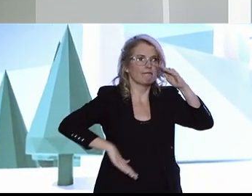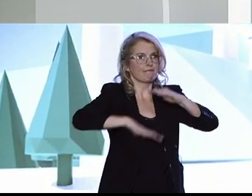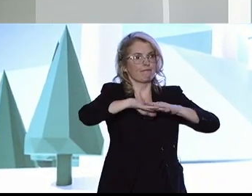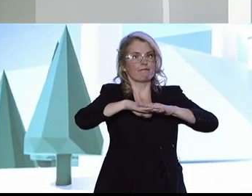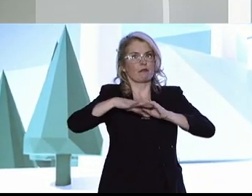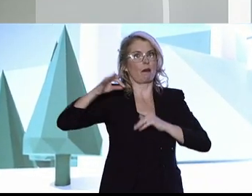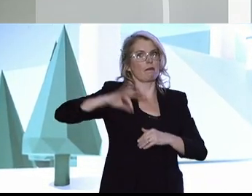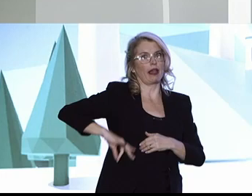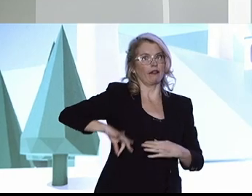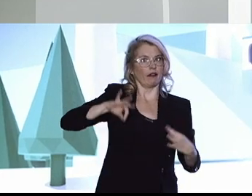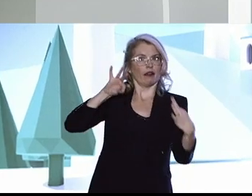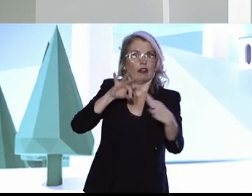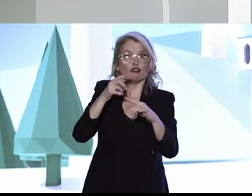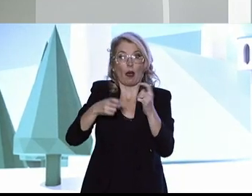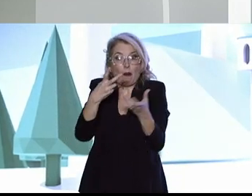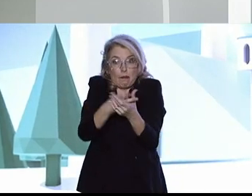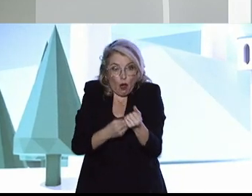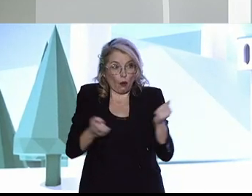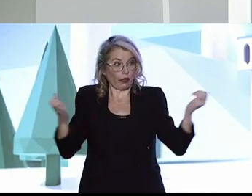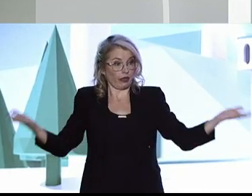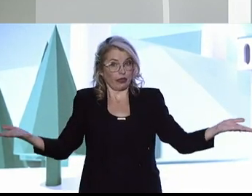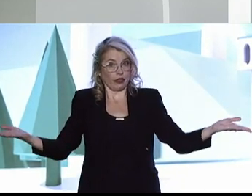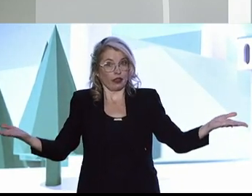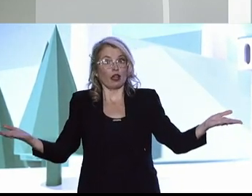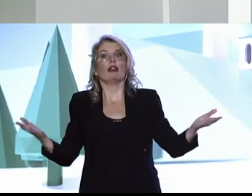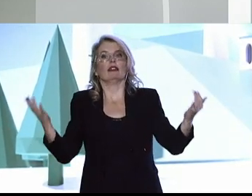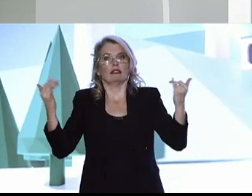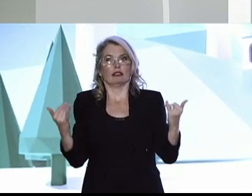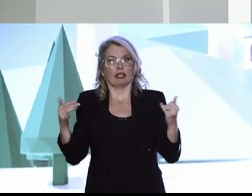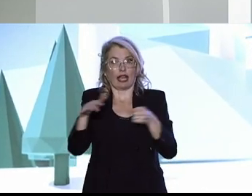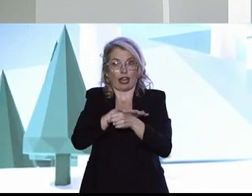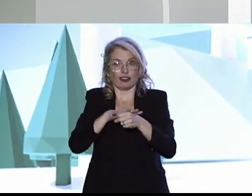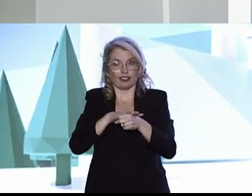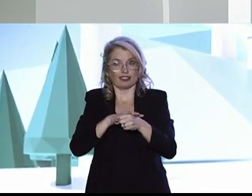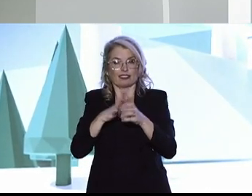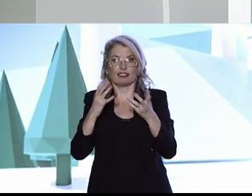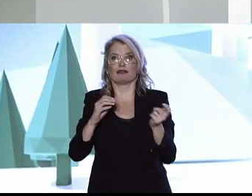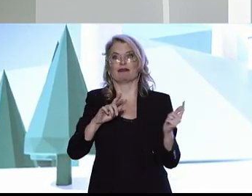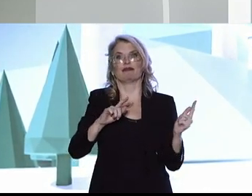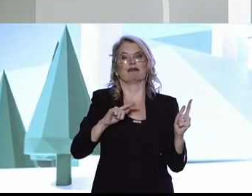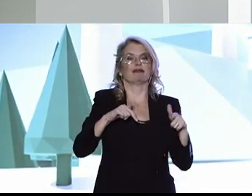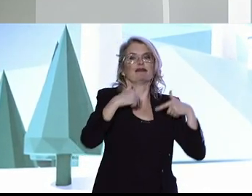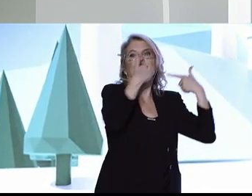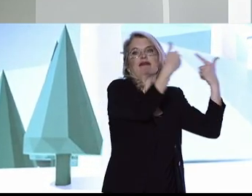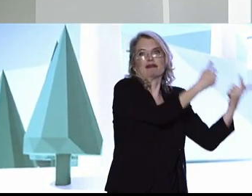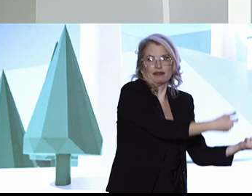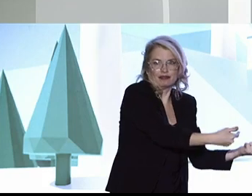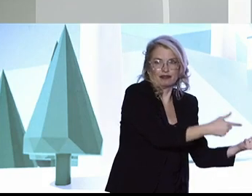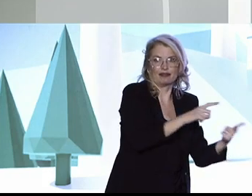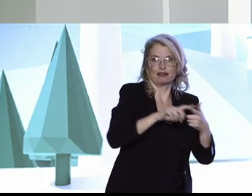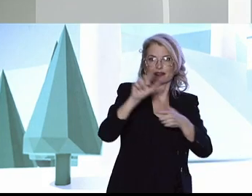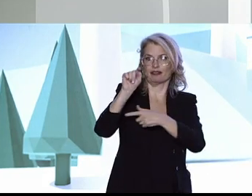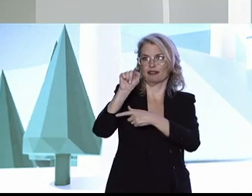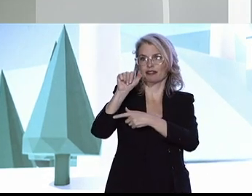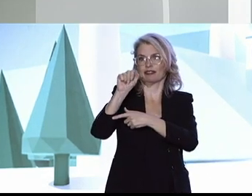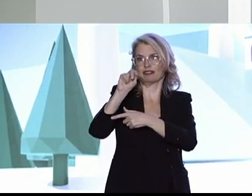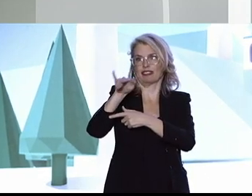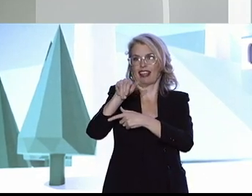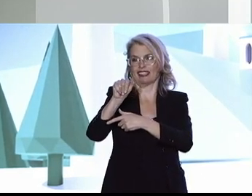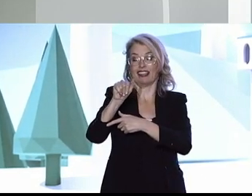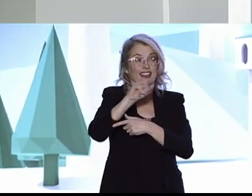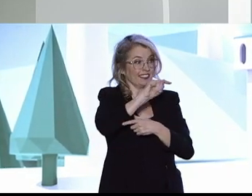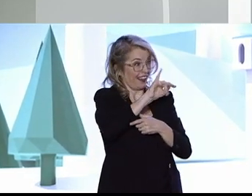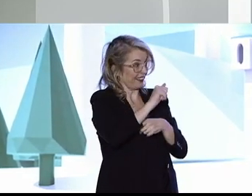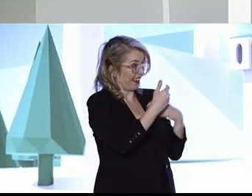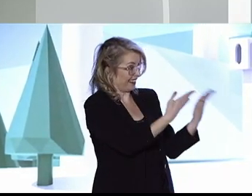maximum benefit out of both of our solutions in these areas, I'd like to hand it back over to Tanya.